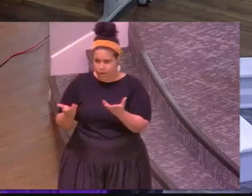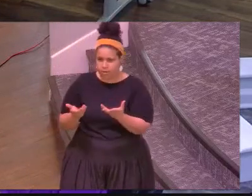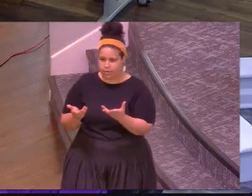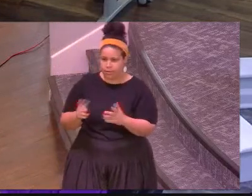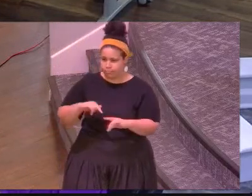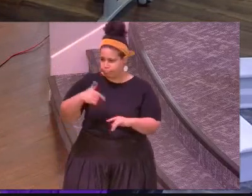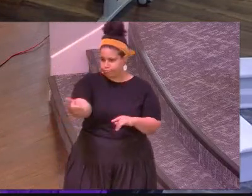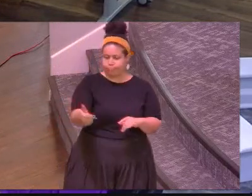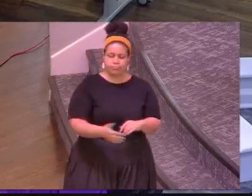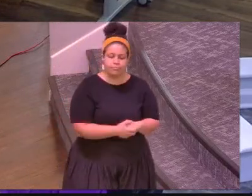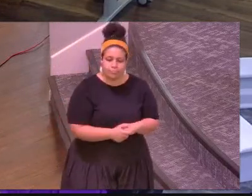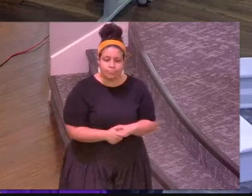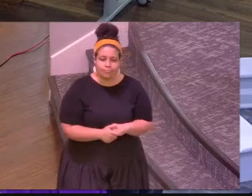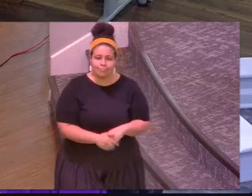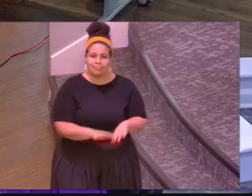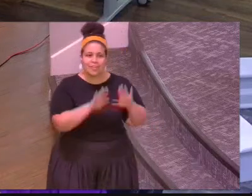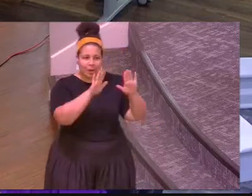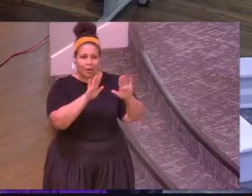them.